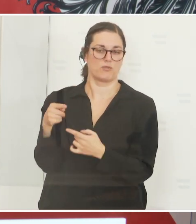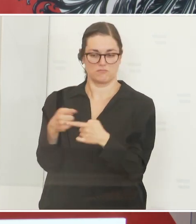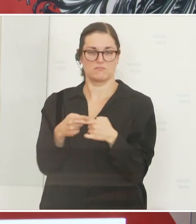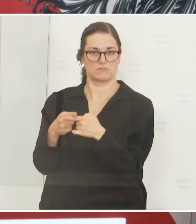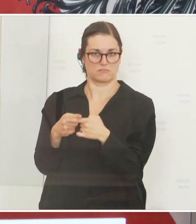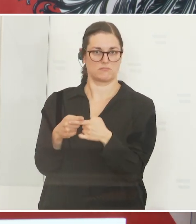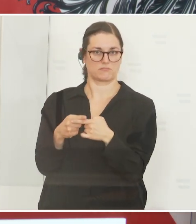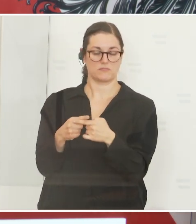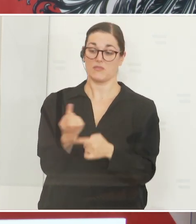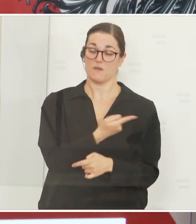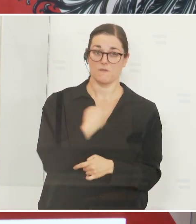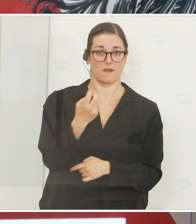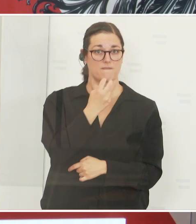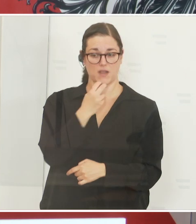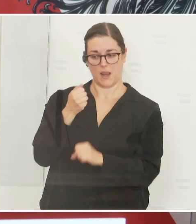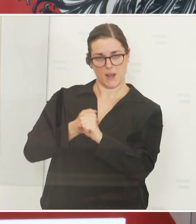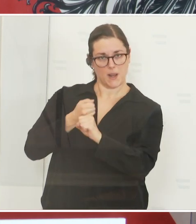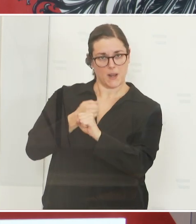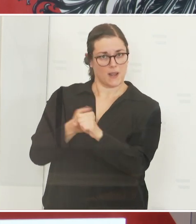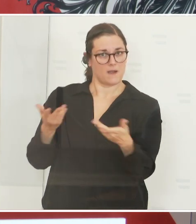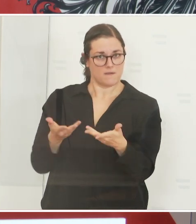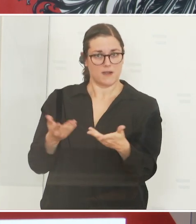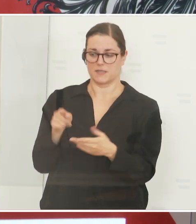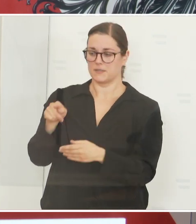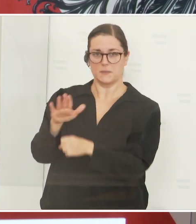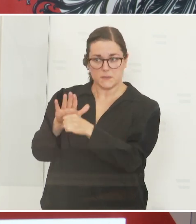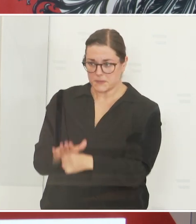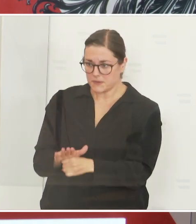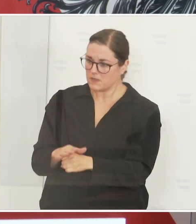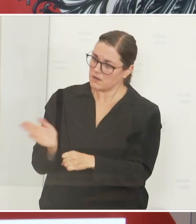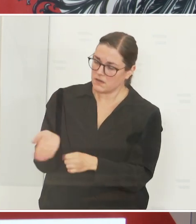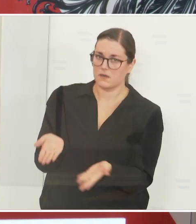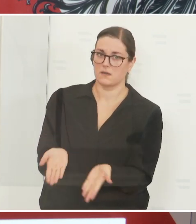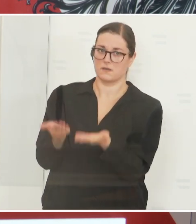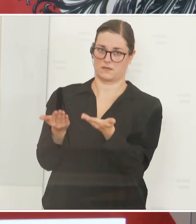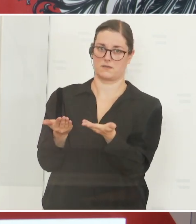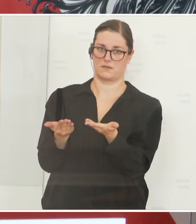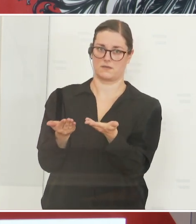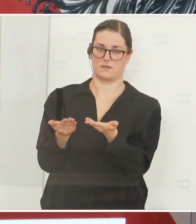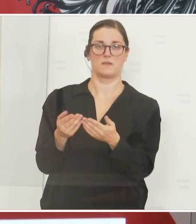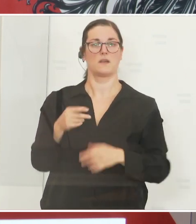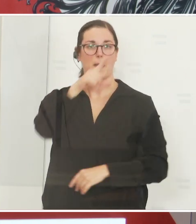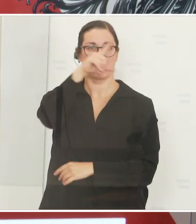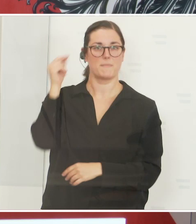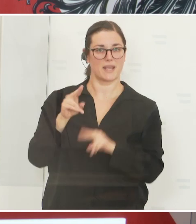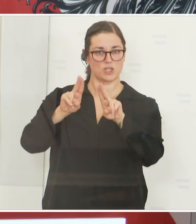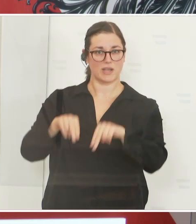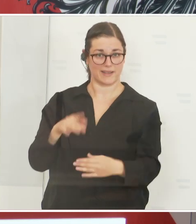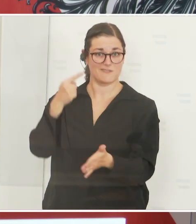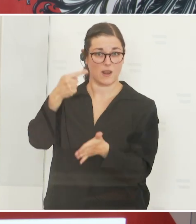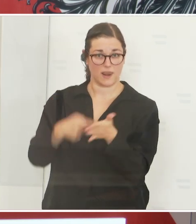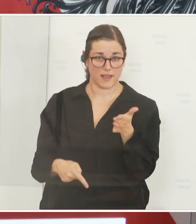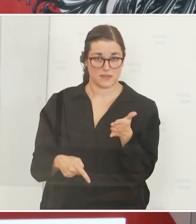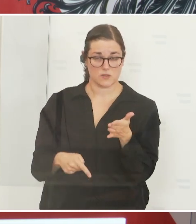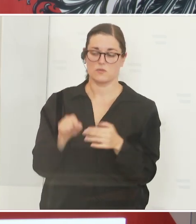continue to fight against impunity. The perpetrators of grave human rights violations should know